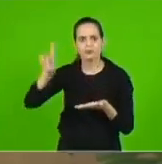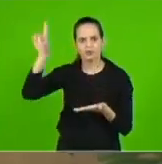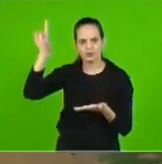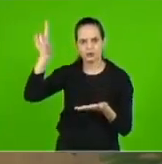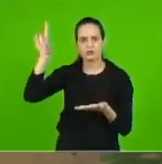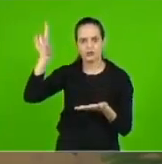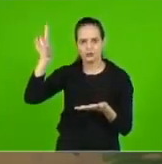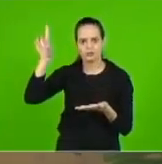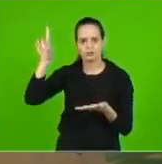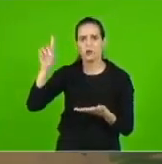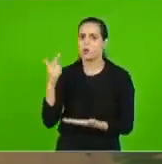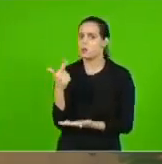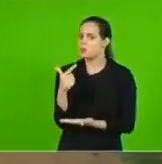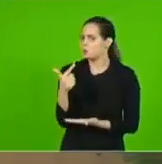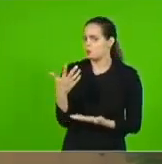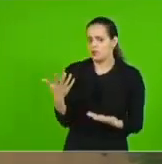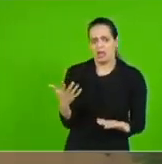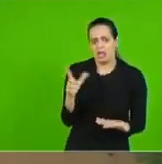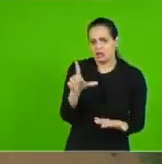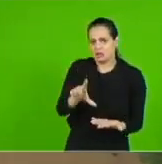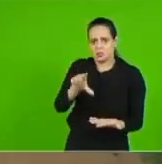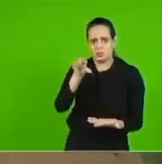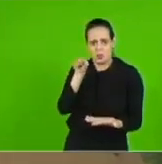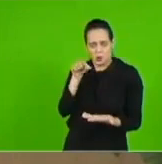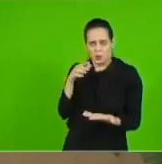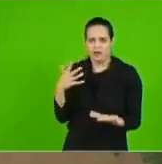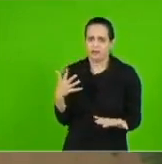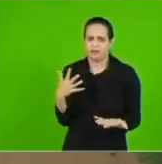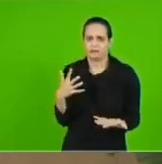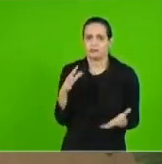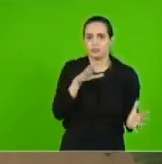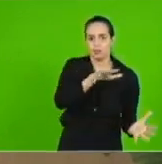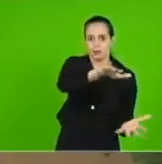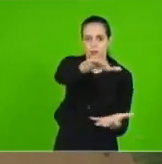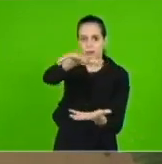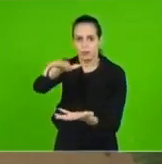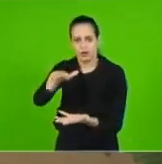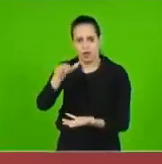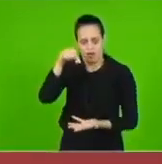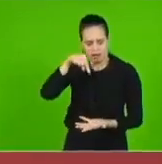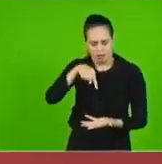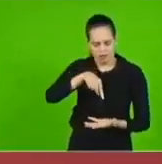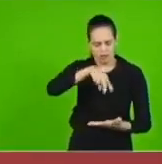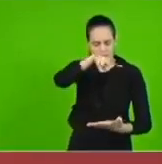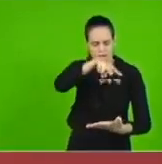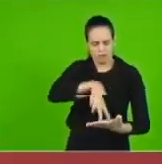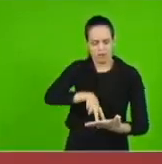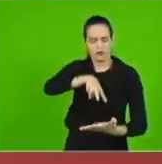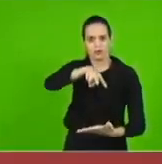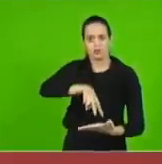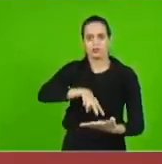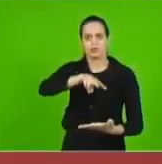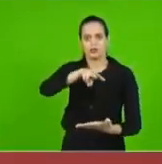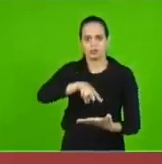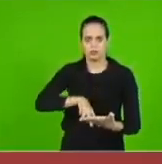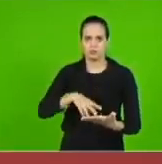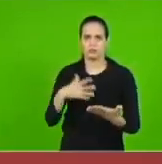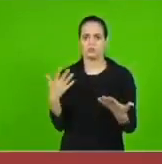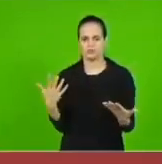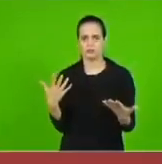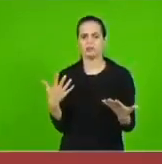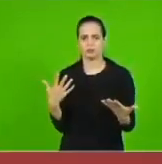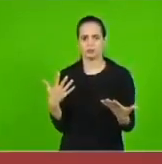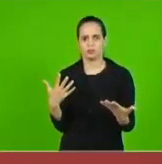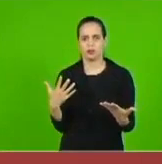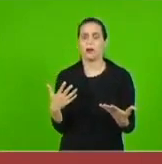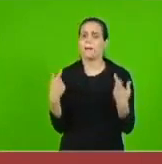So we don't have any other alternative. We are living this, and land is ours. The text that was read, the land belongs to man,